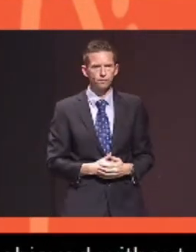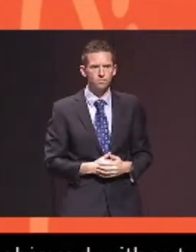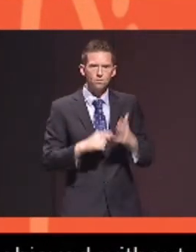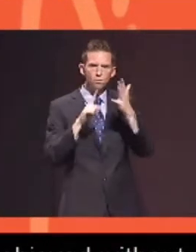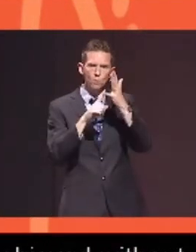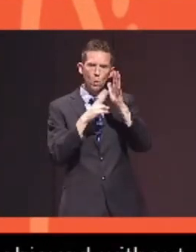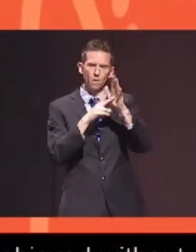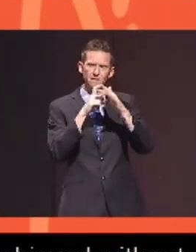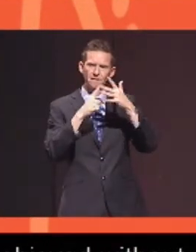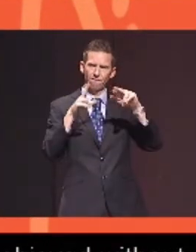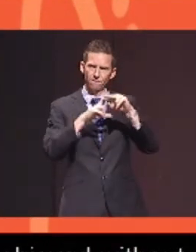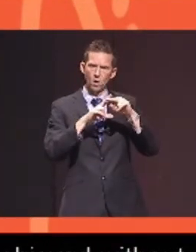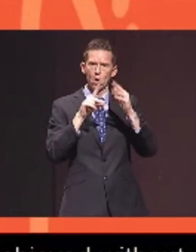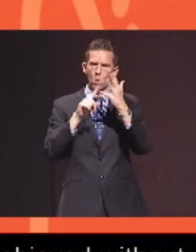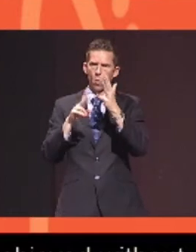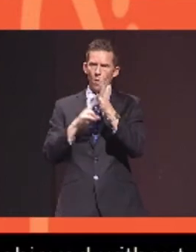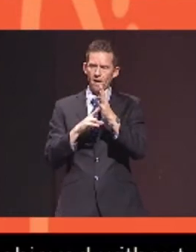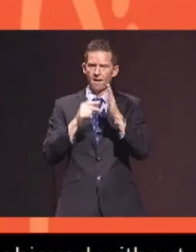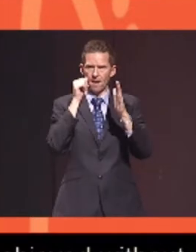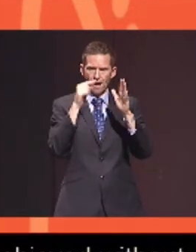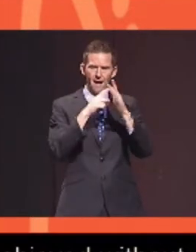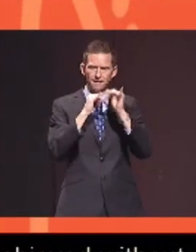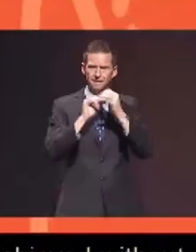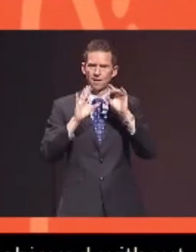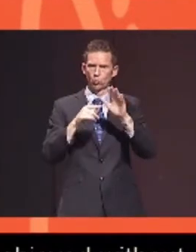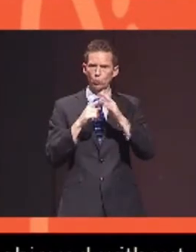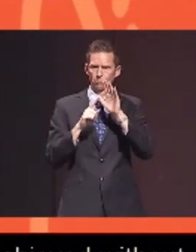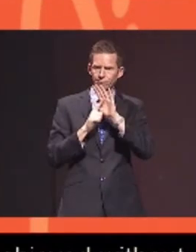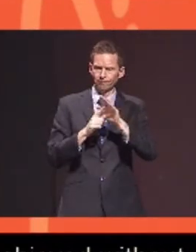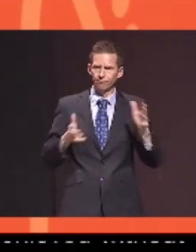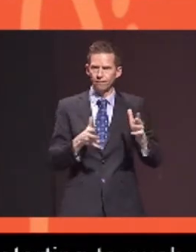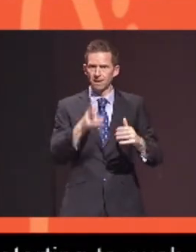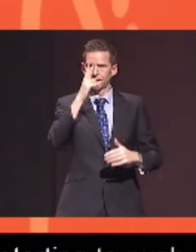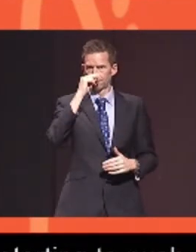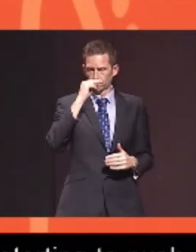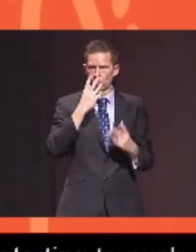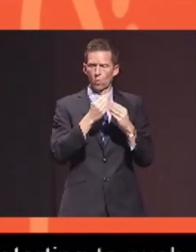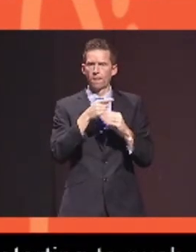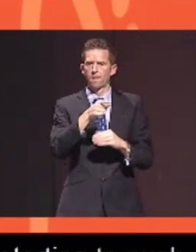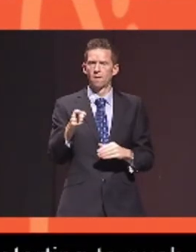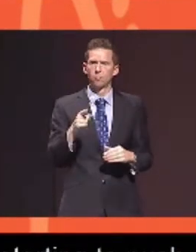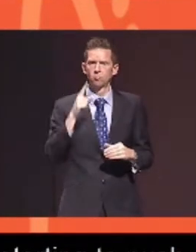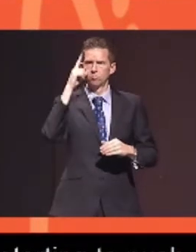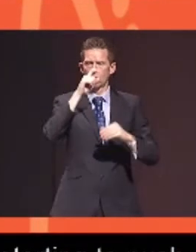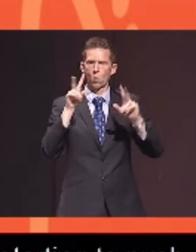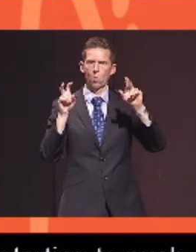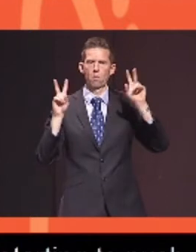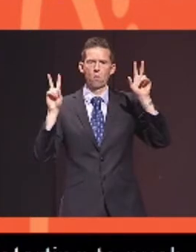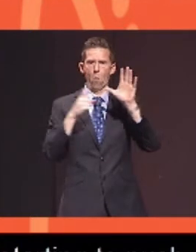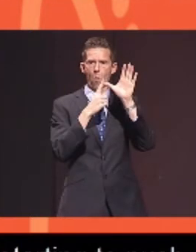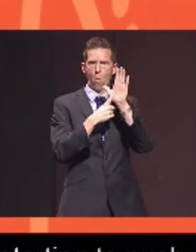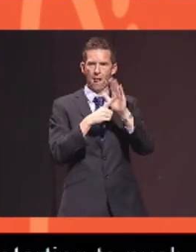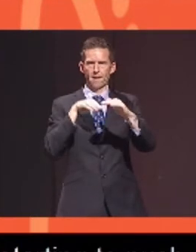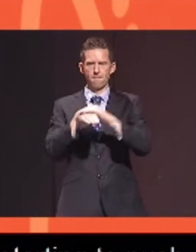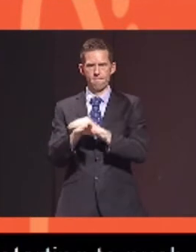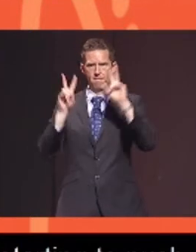UNICEF and UNAIDS are just starting pushing for the agenda on adolescence with an initiative called All In, a